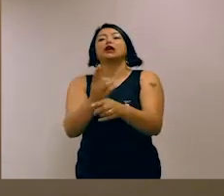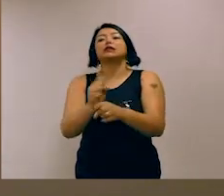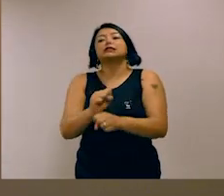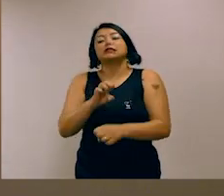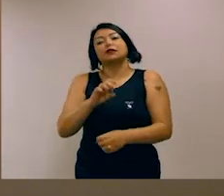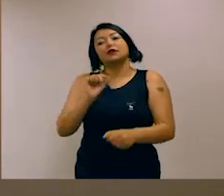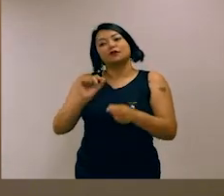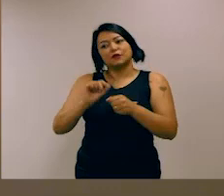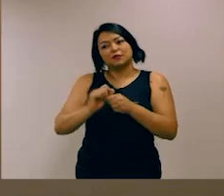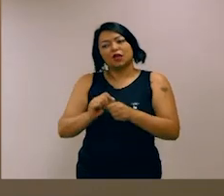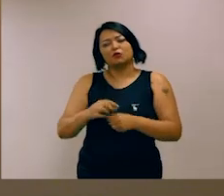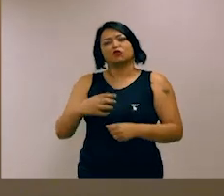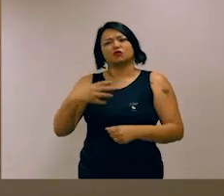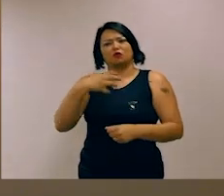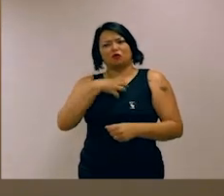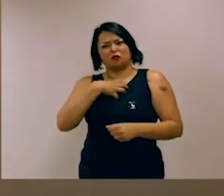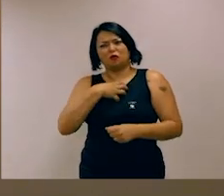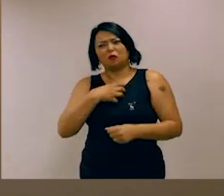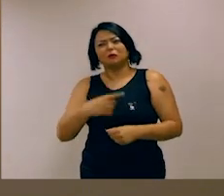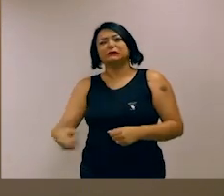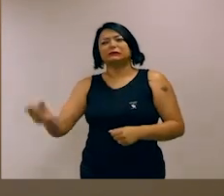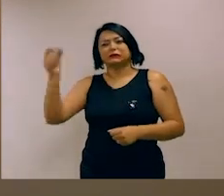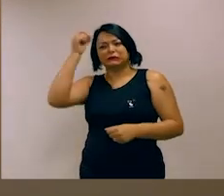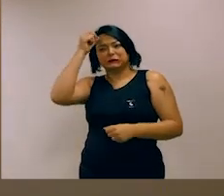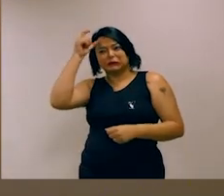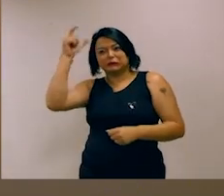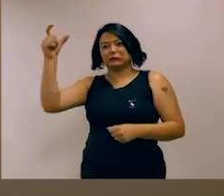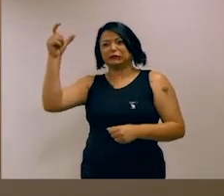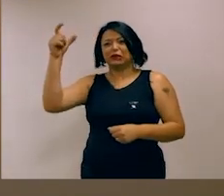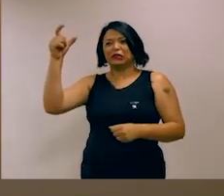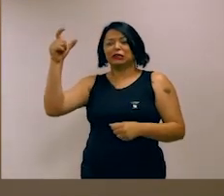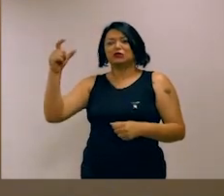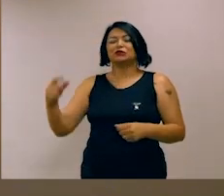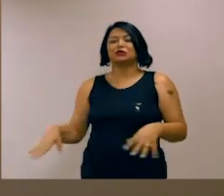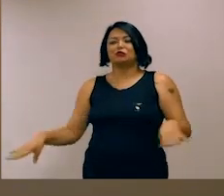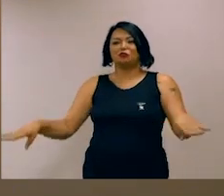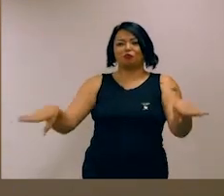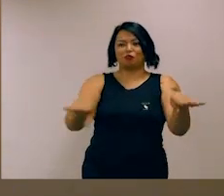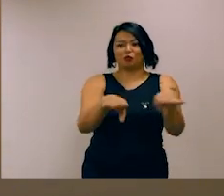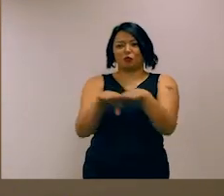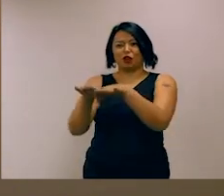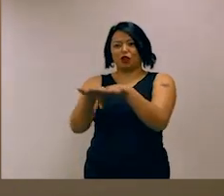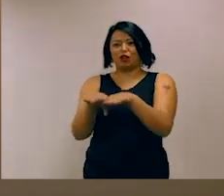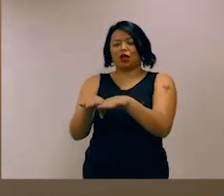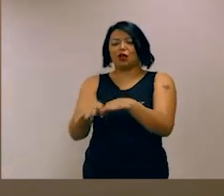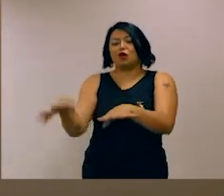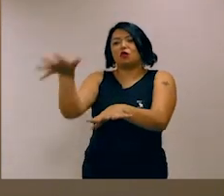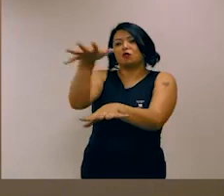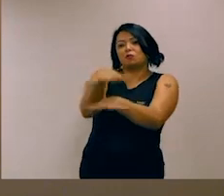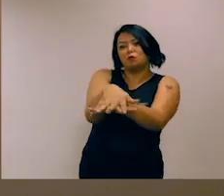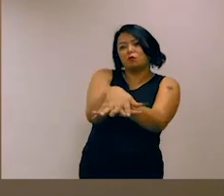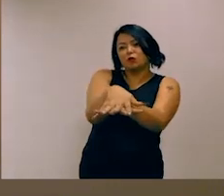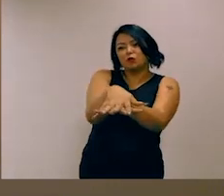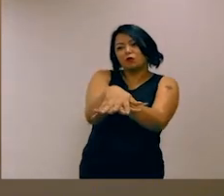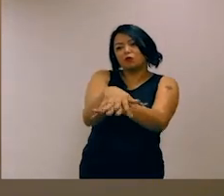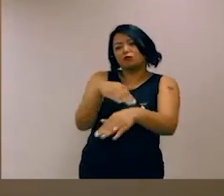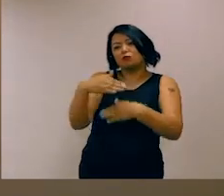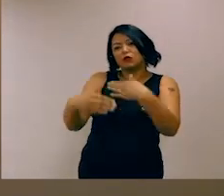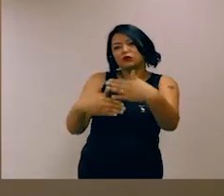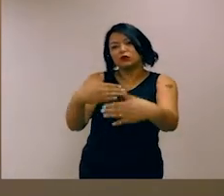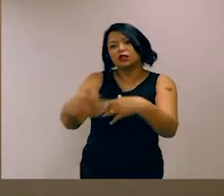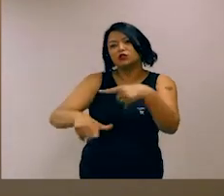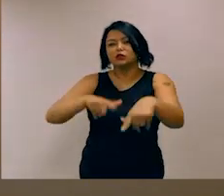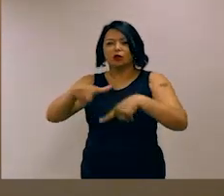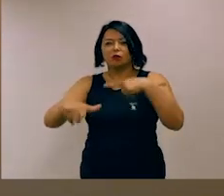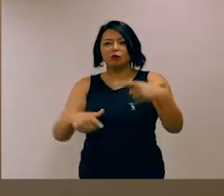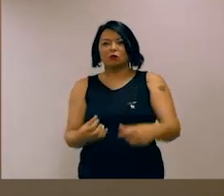efficiency levels. But this is only going to happen when it's used in a smart way, in a harmonious way, and involving